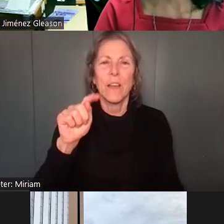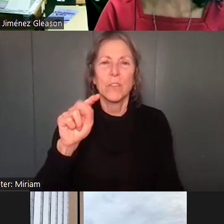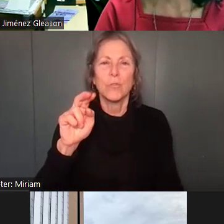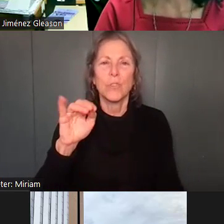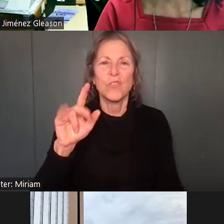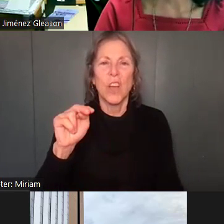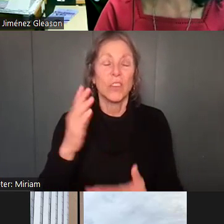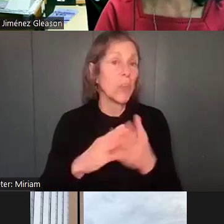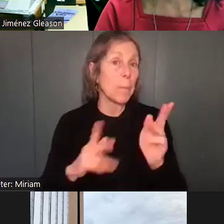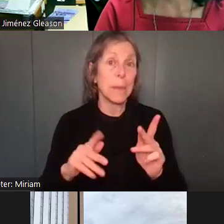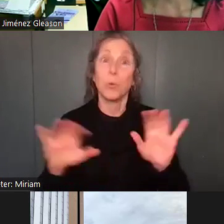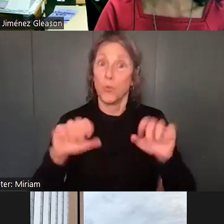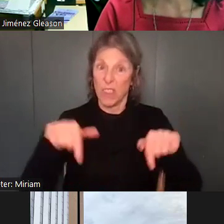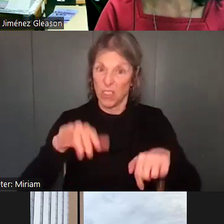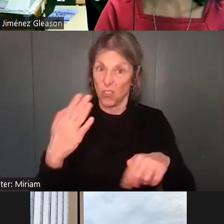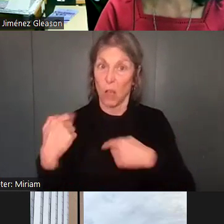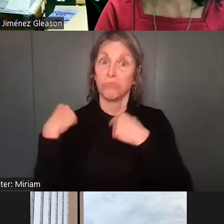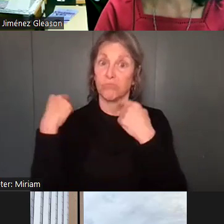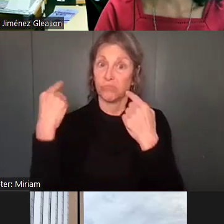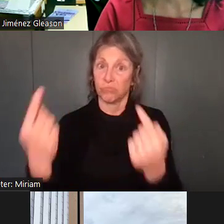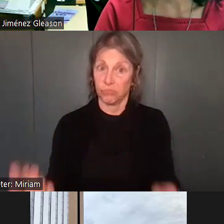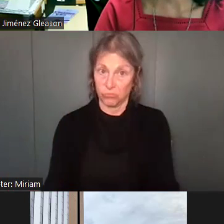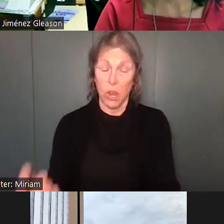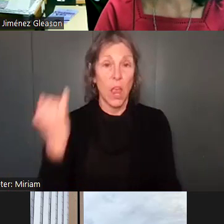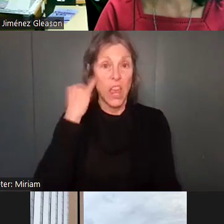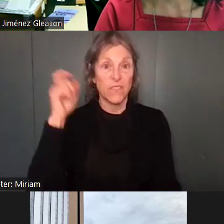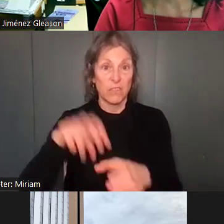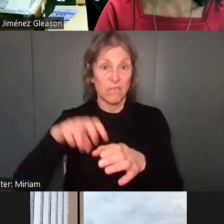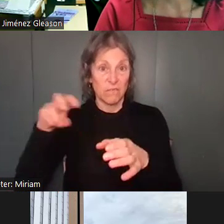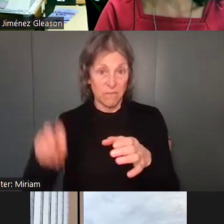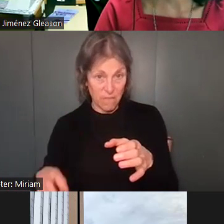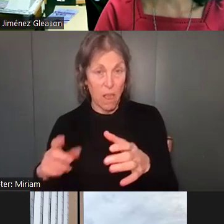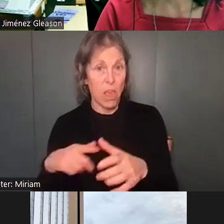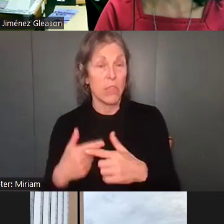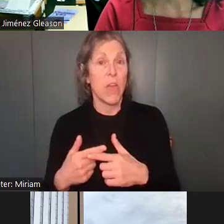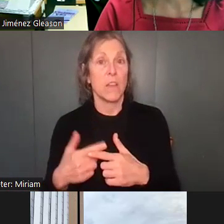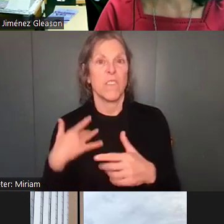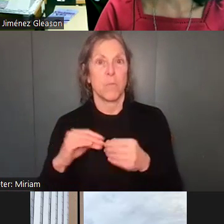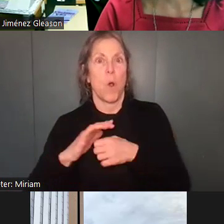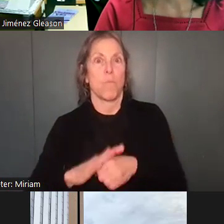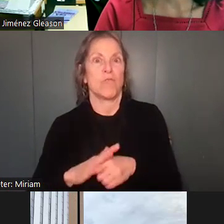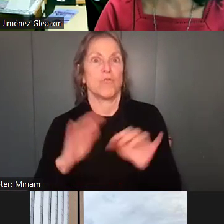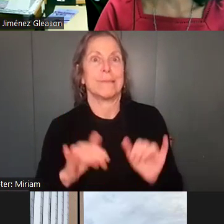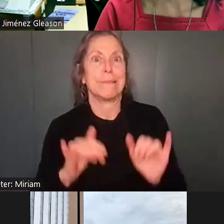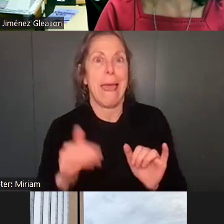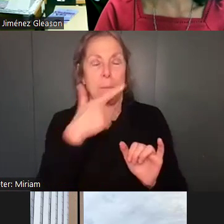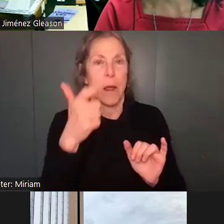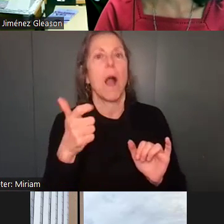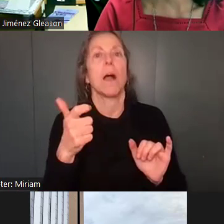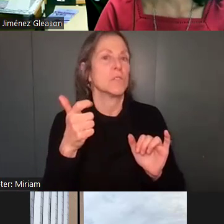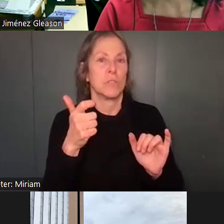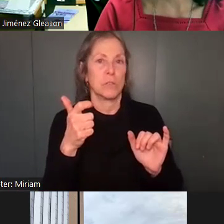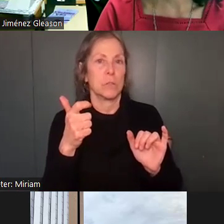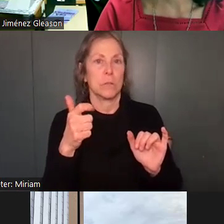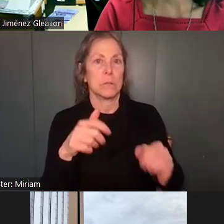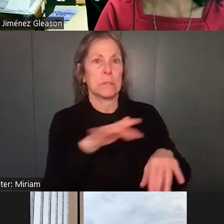doing this for a while, and if they need to step out, they might feel more pressure not to if those seats